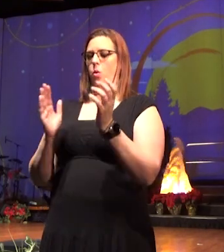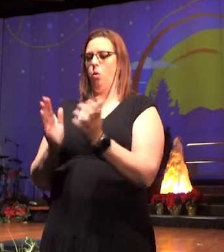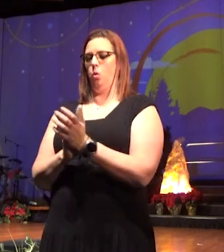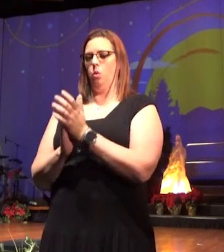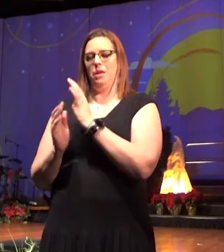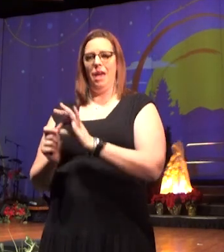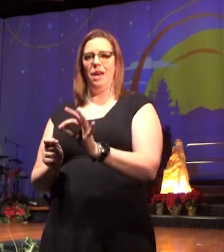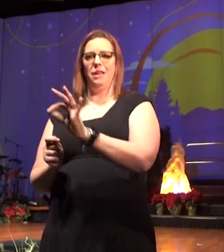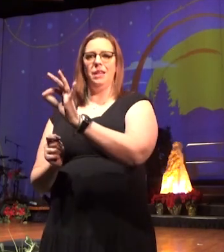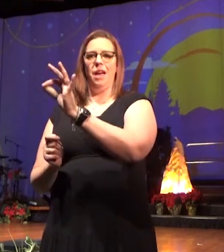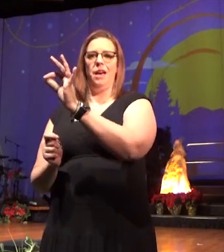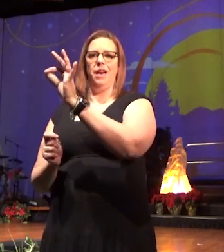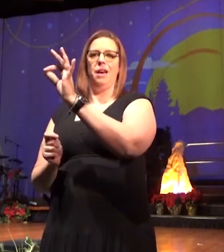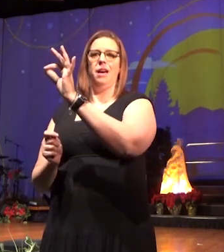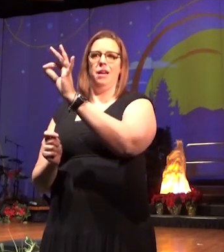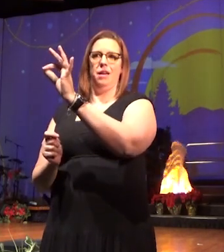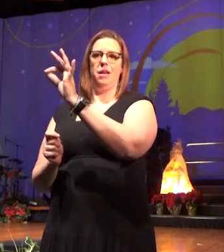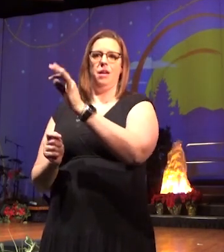Oh yeah, hey